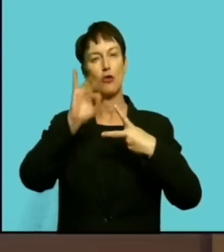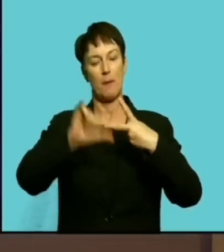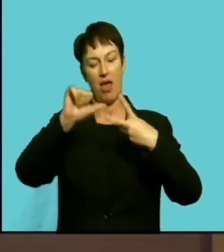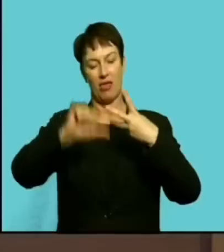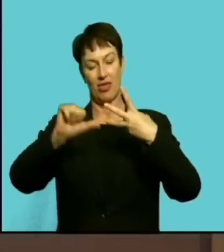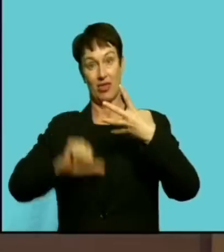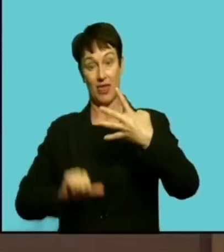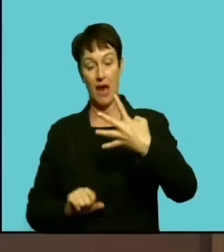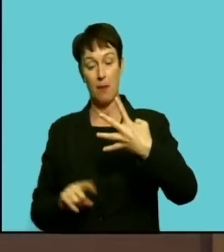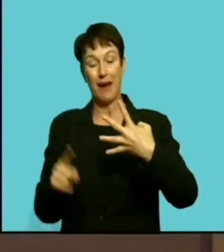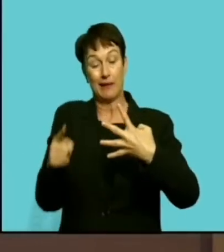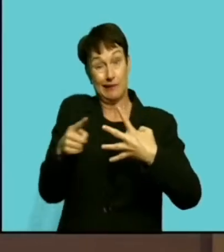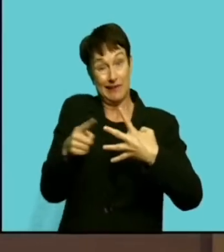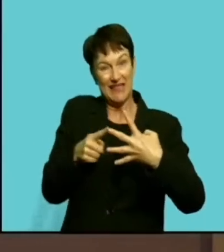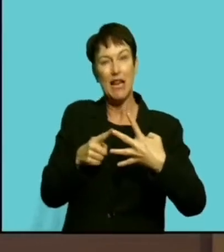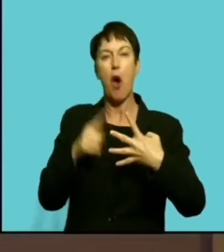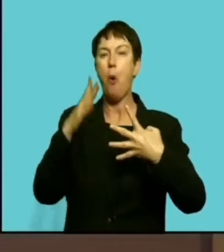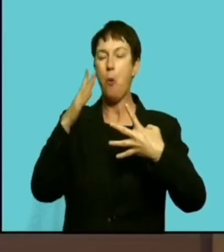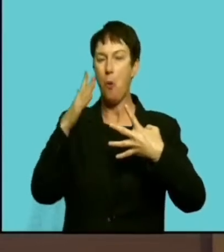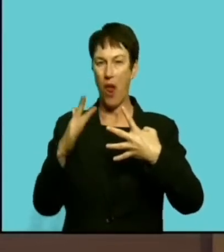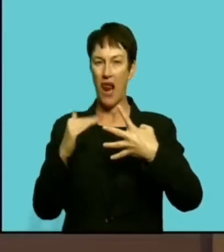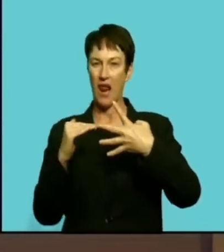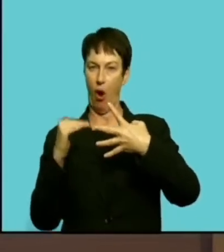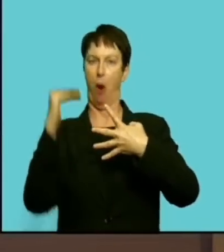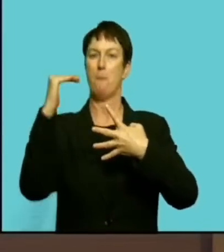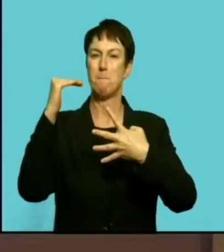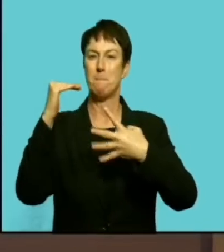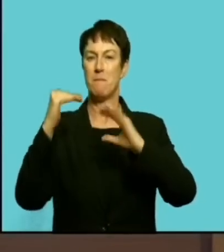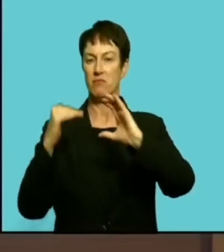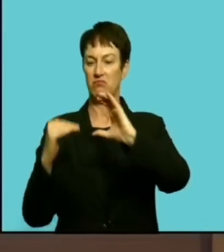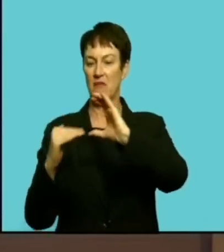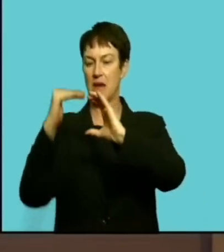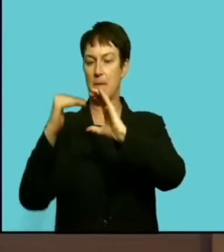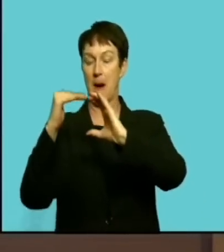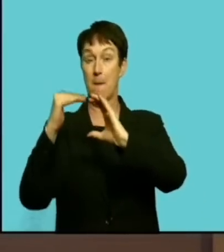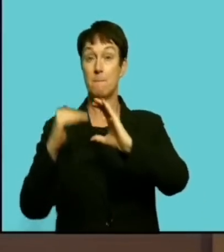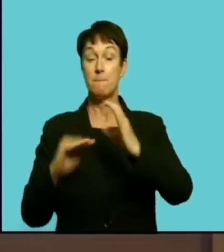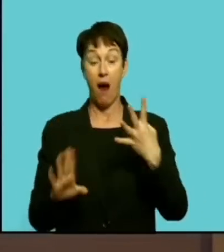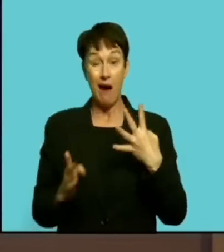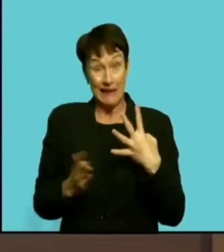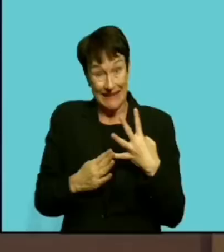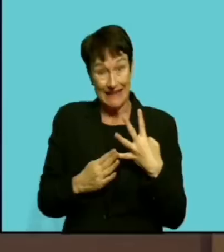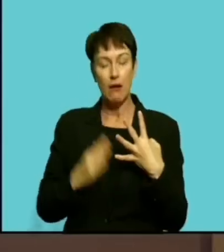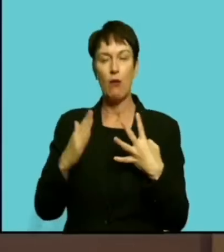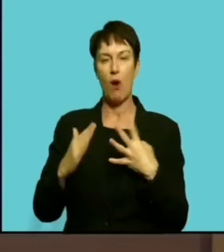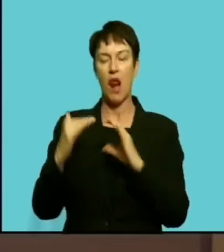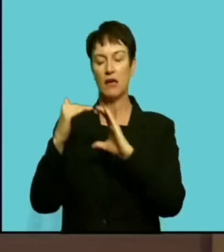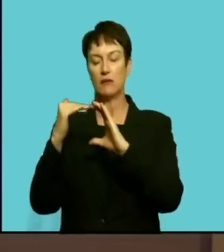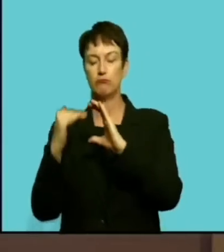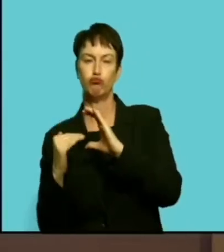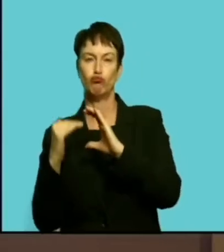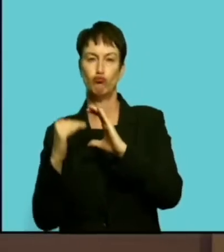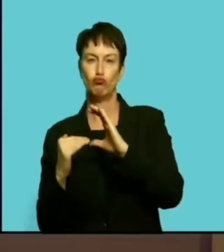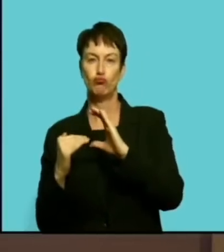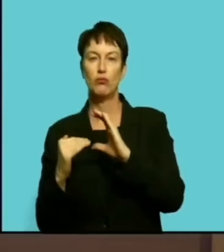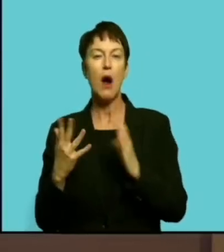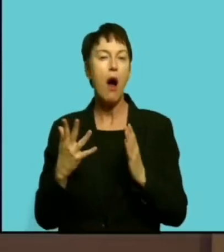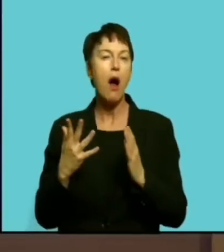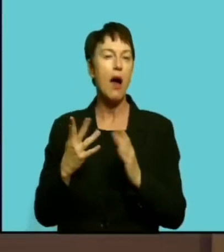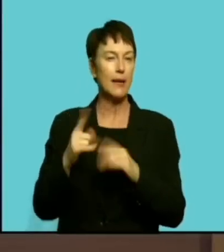returns closer to the midpoint in the fourth quarter of 2024, taking into account the policy rate